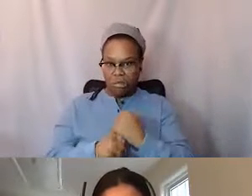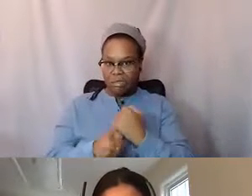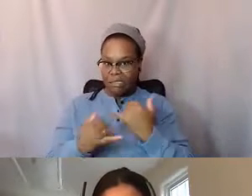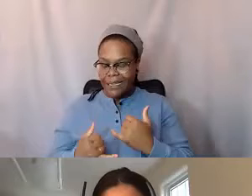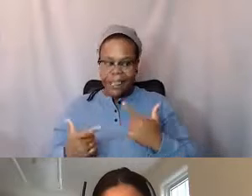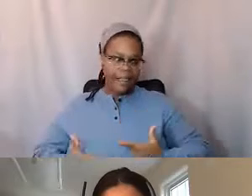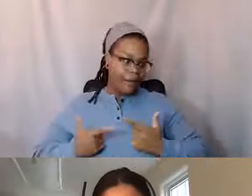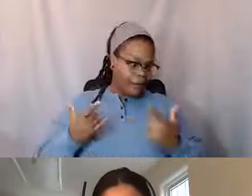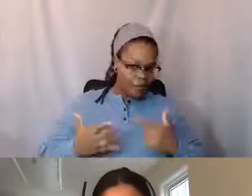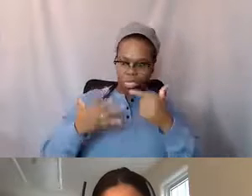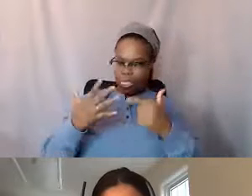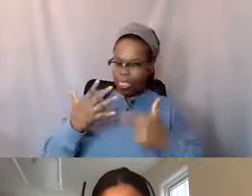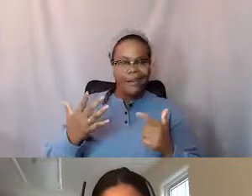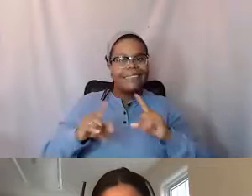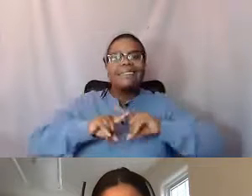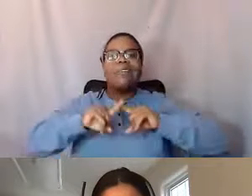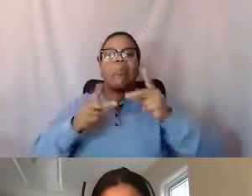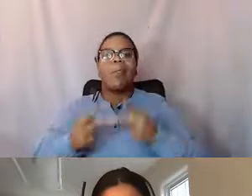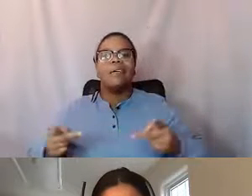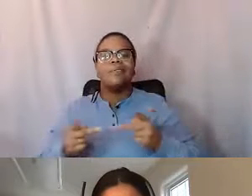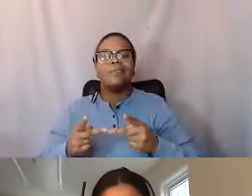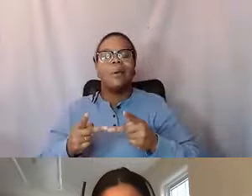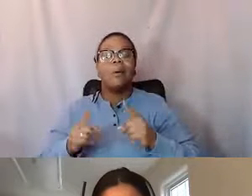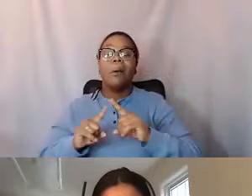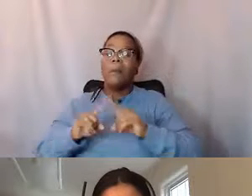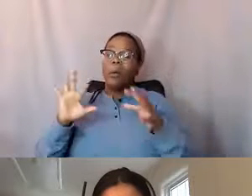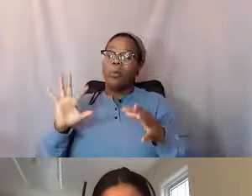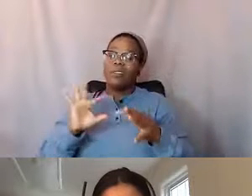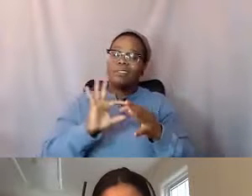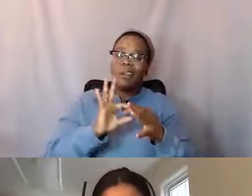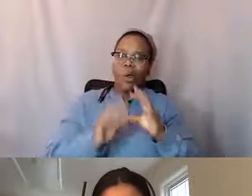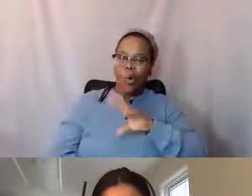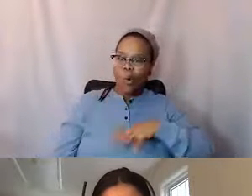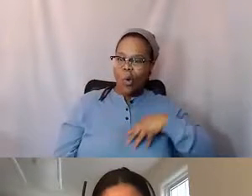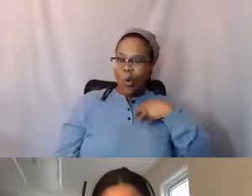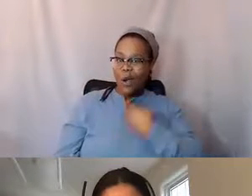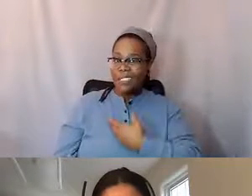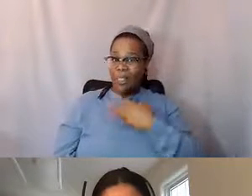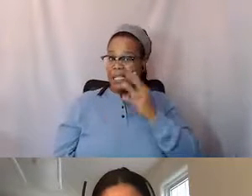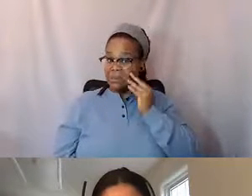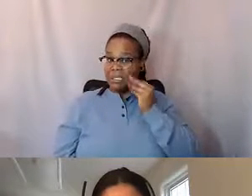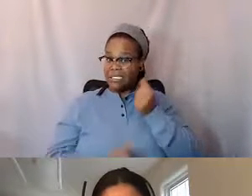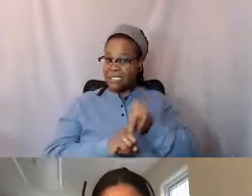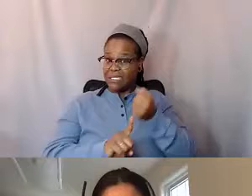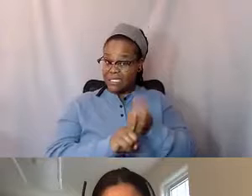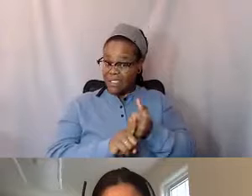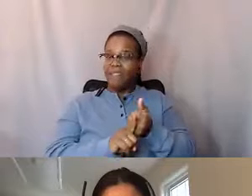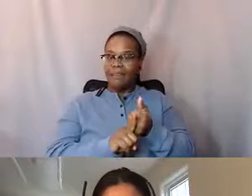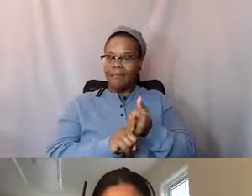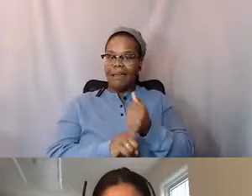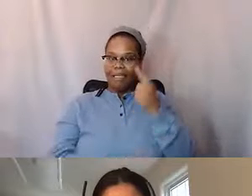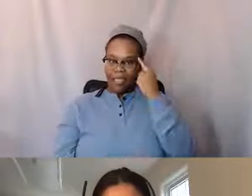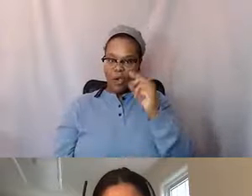place? But in terms of what Croatia is, or the experience, I think Rebecca gave a